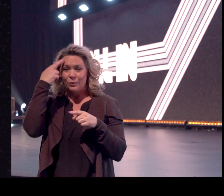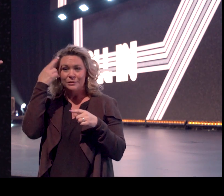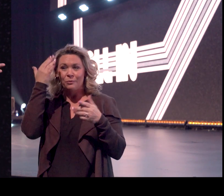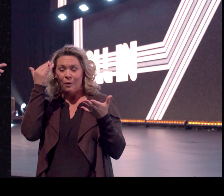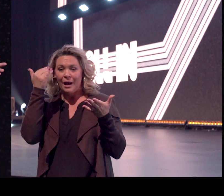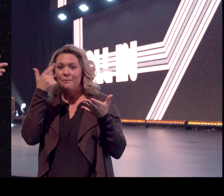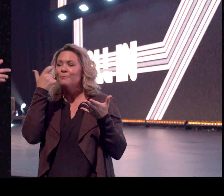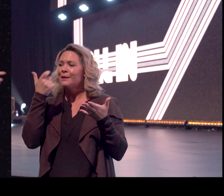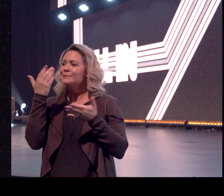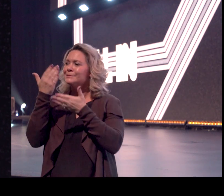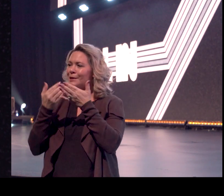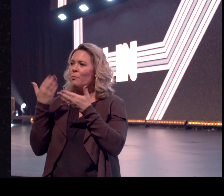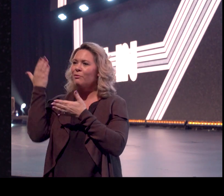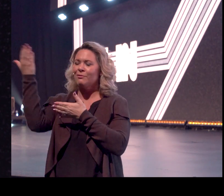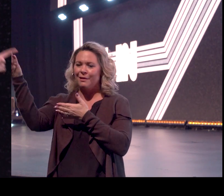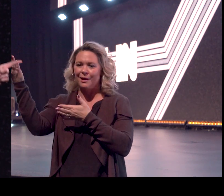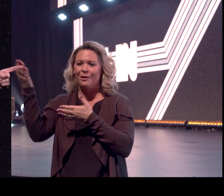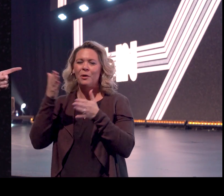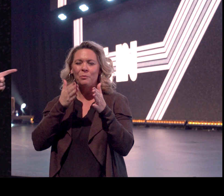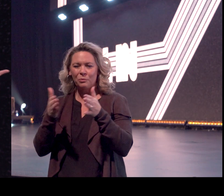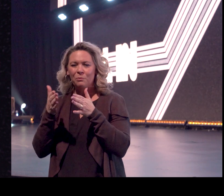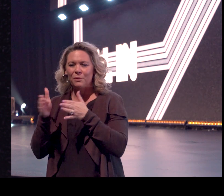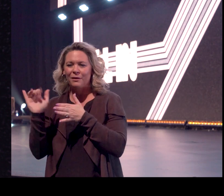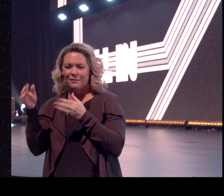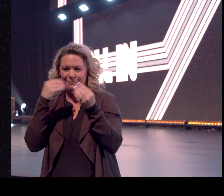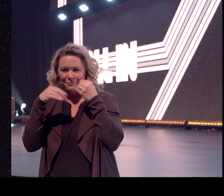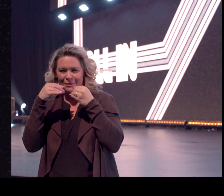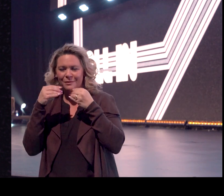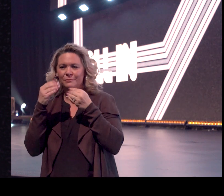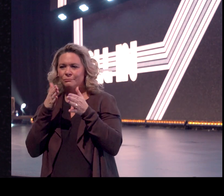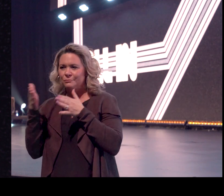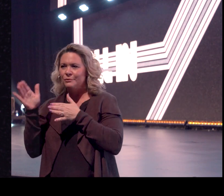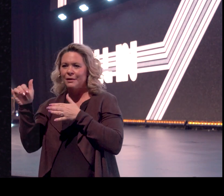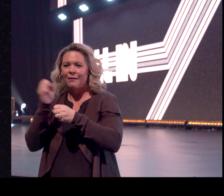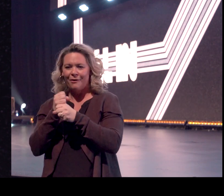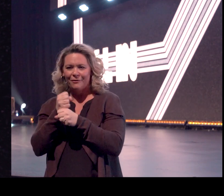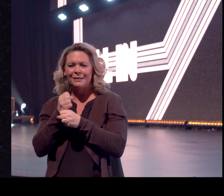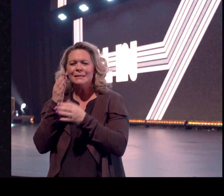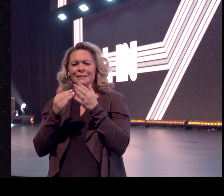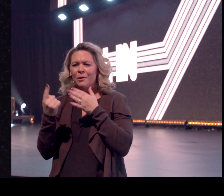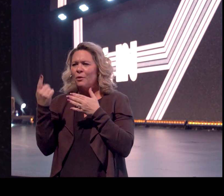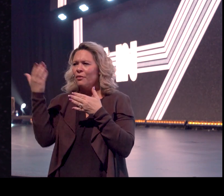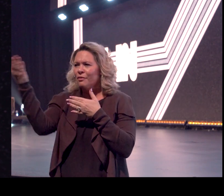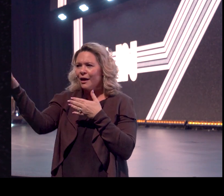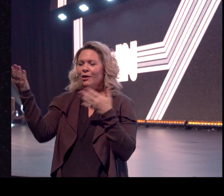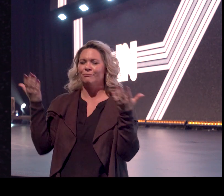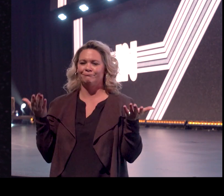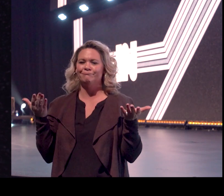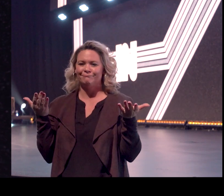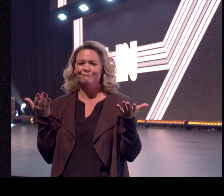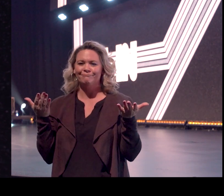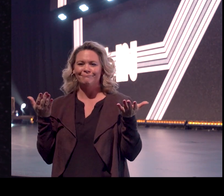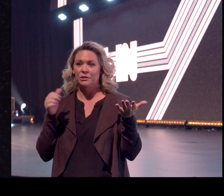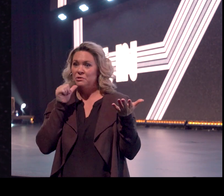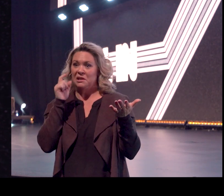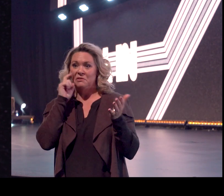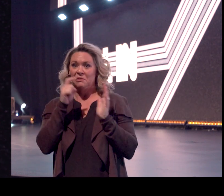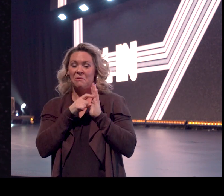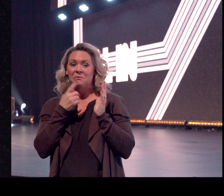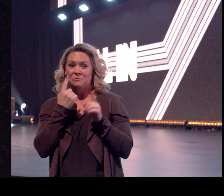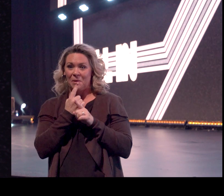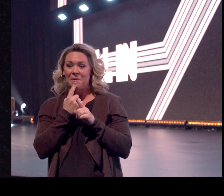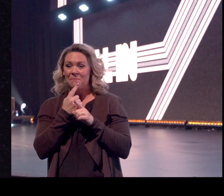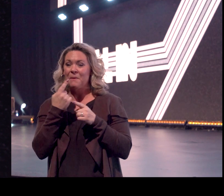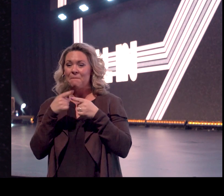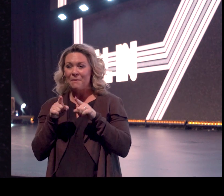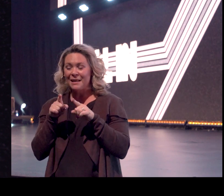Like, part of that reason that happened is because there was someone behind the scenes preparing that meal. Someone making a cup of coffee for you that you may have not